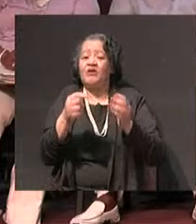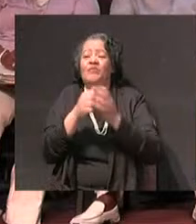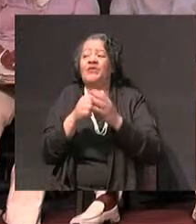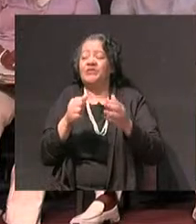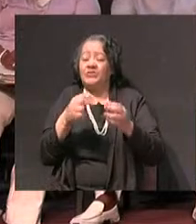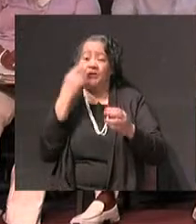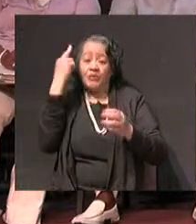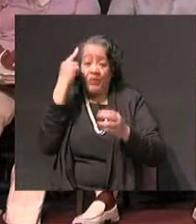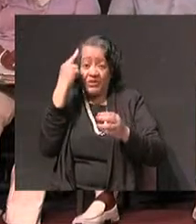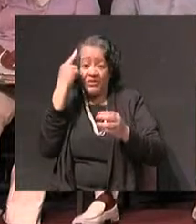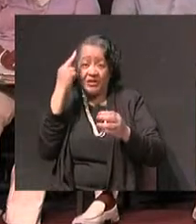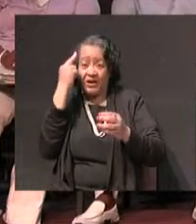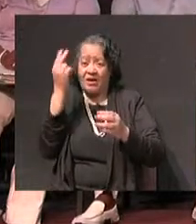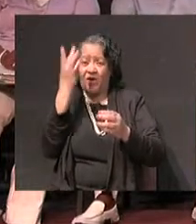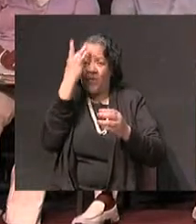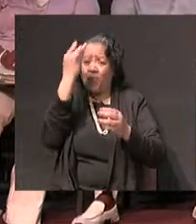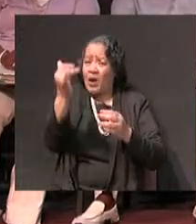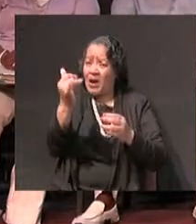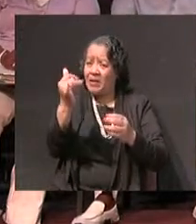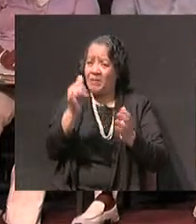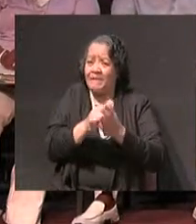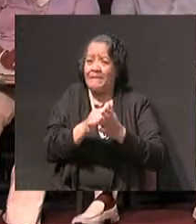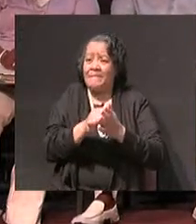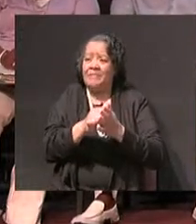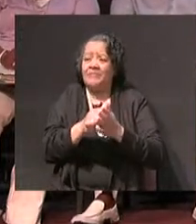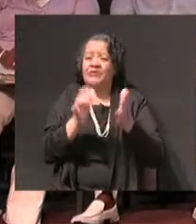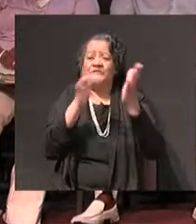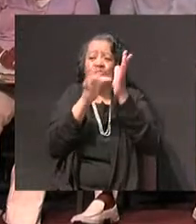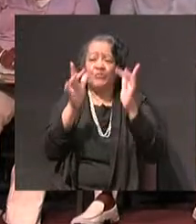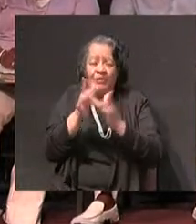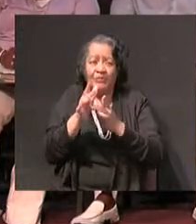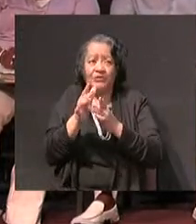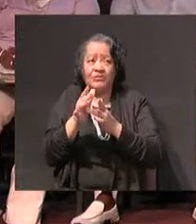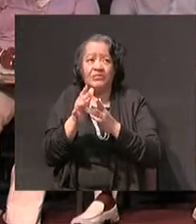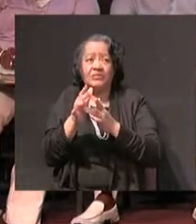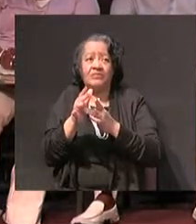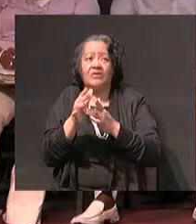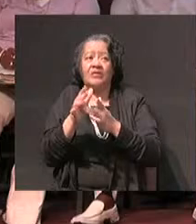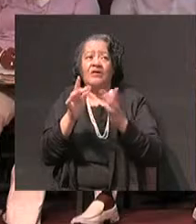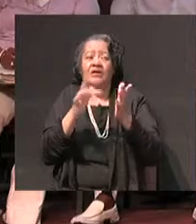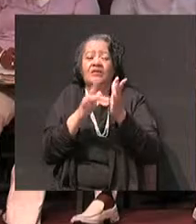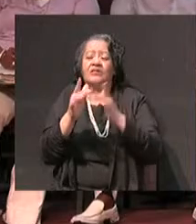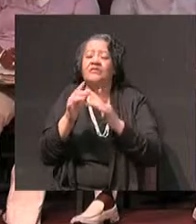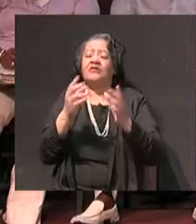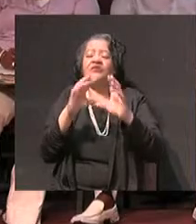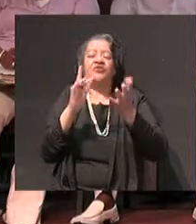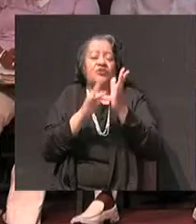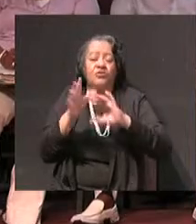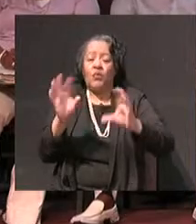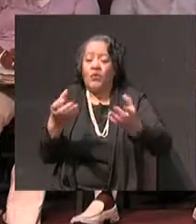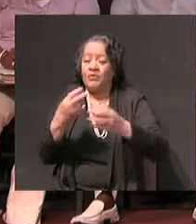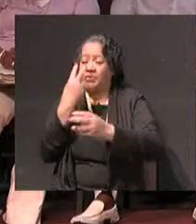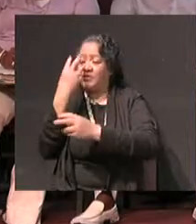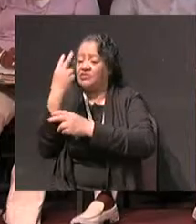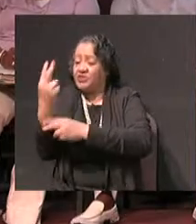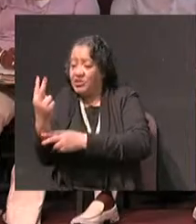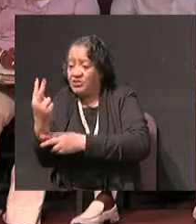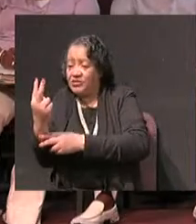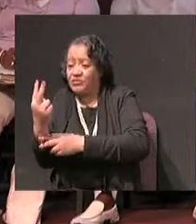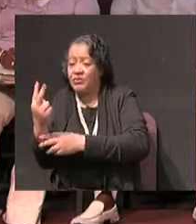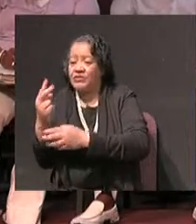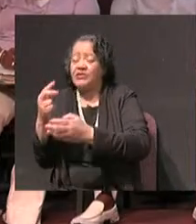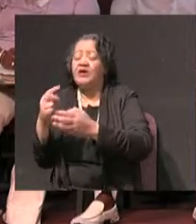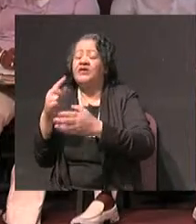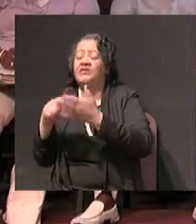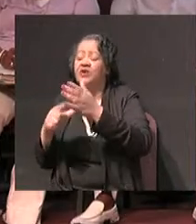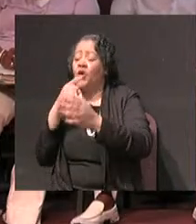The reason why Jesus didn't want them to see who he was because Jesus